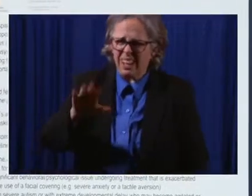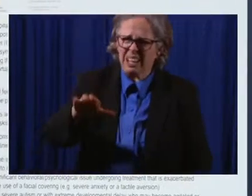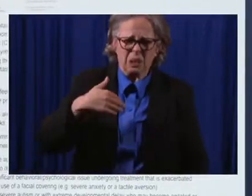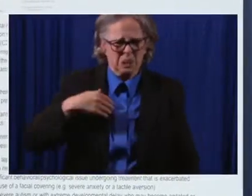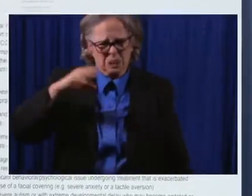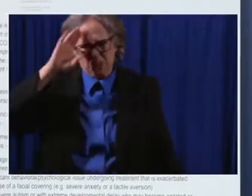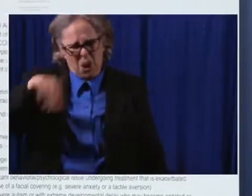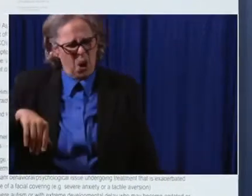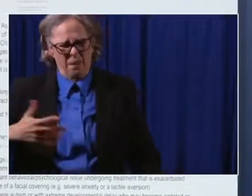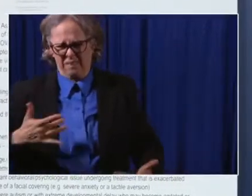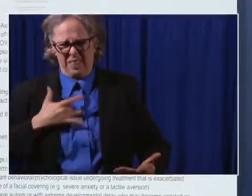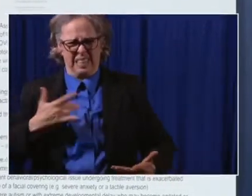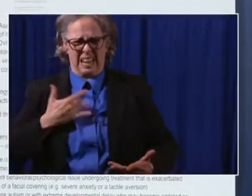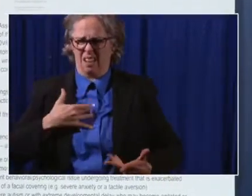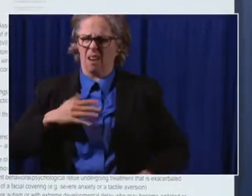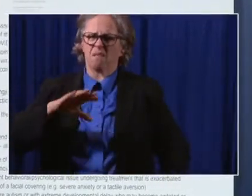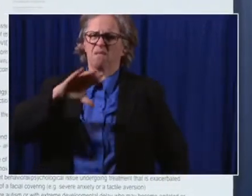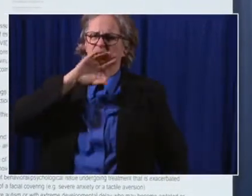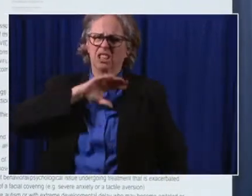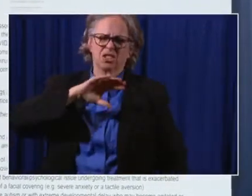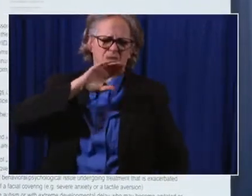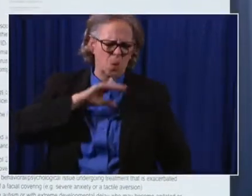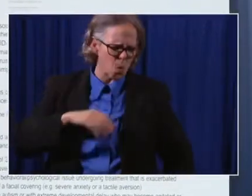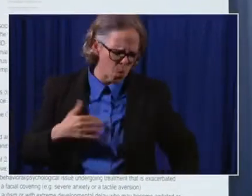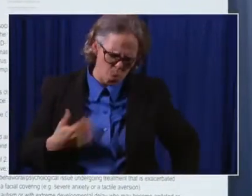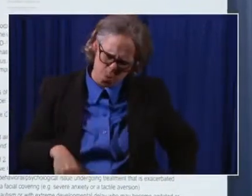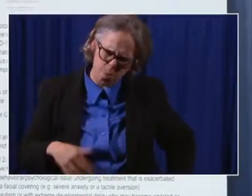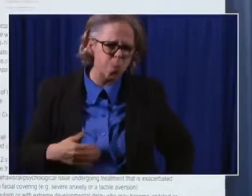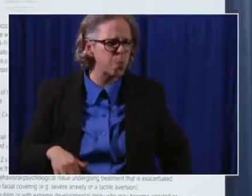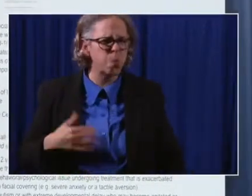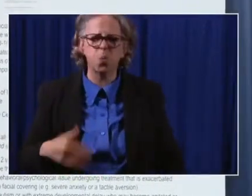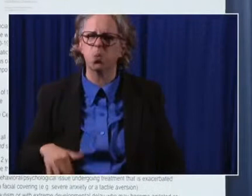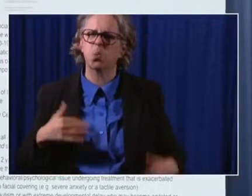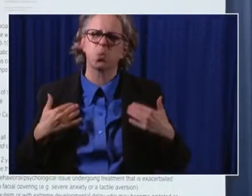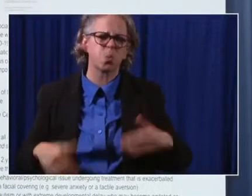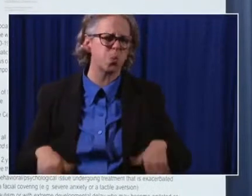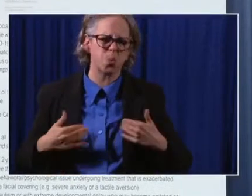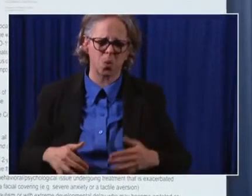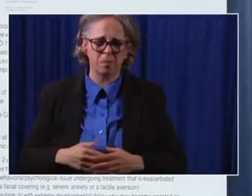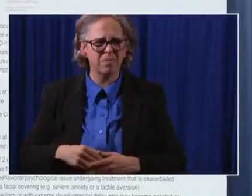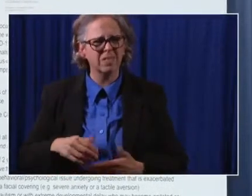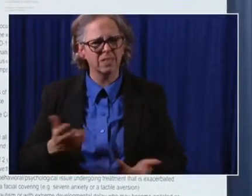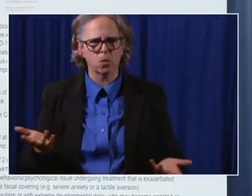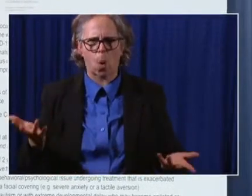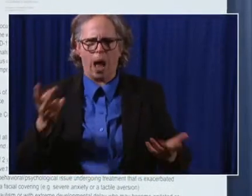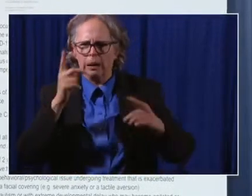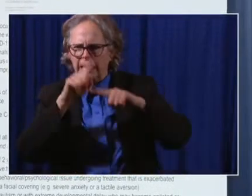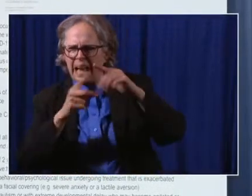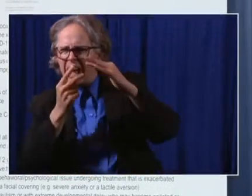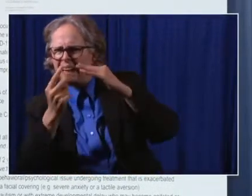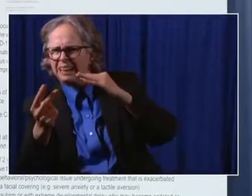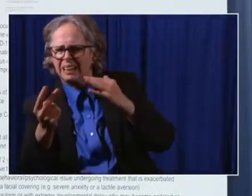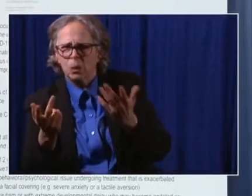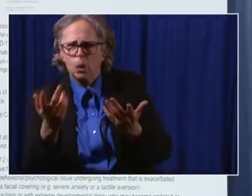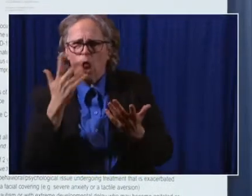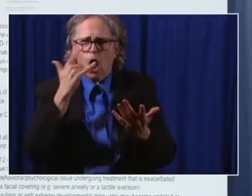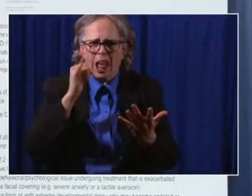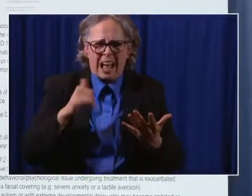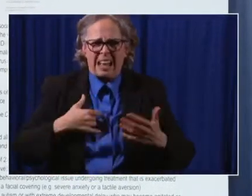frustration among Ohio citizens today because of the uncertainty, the lack of